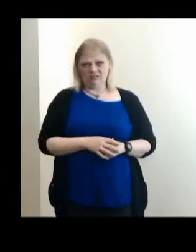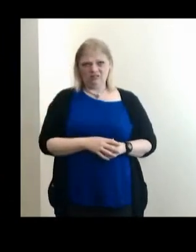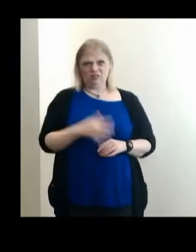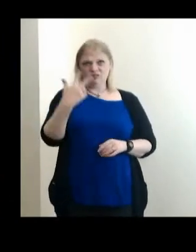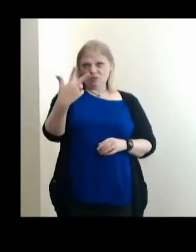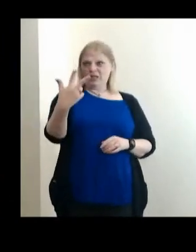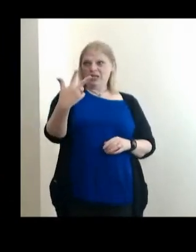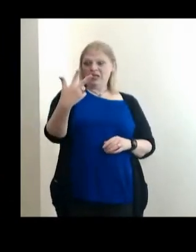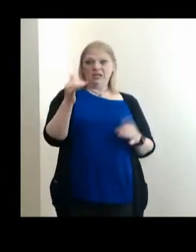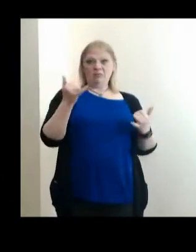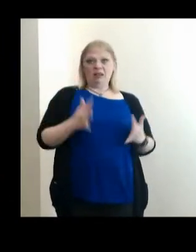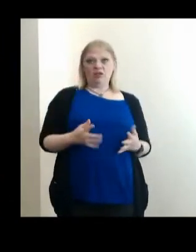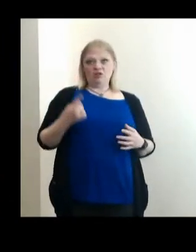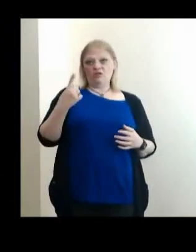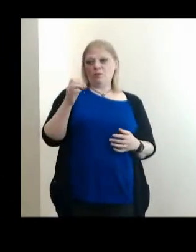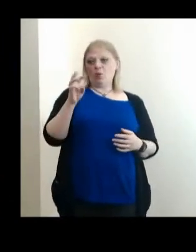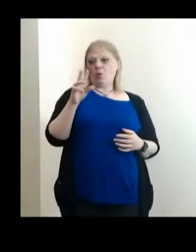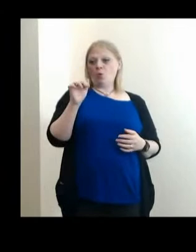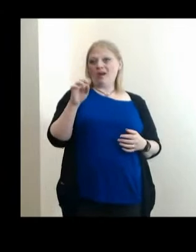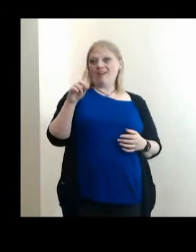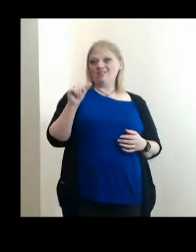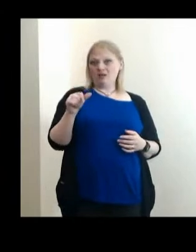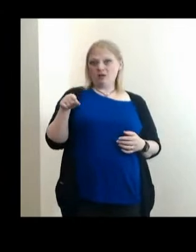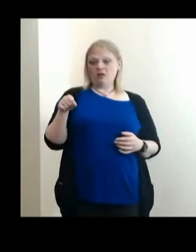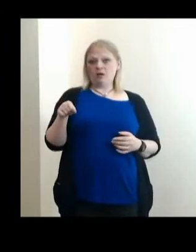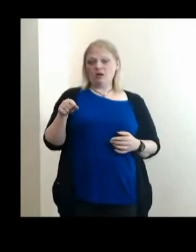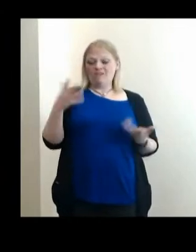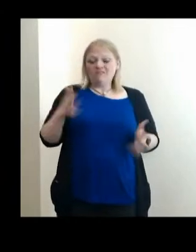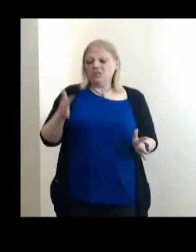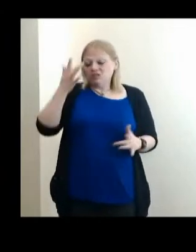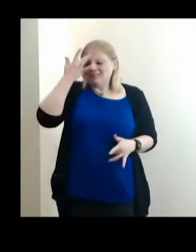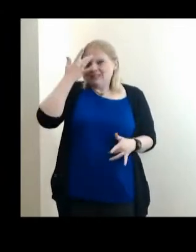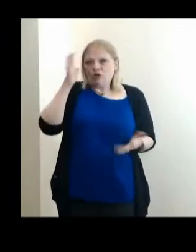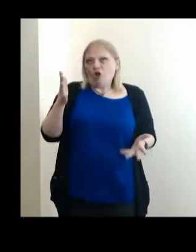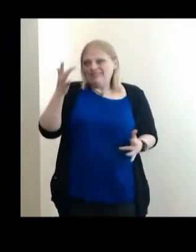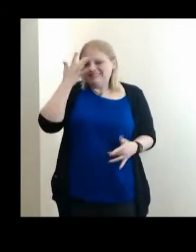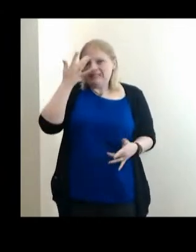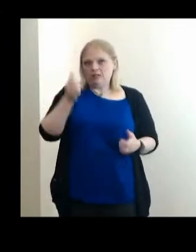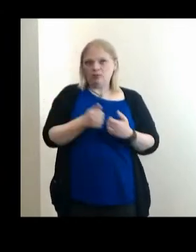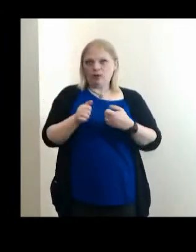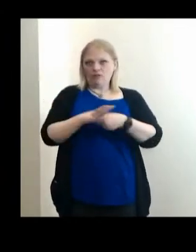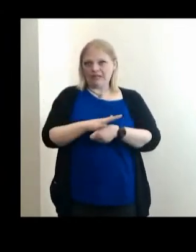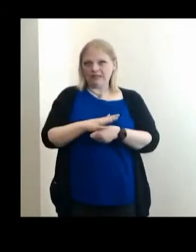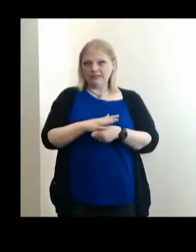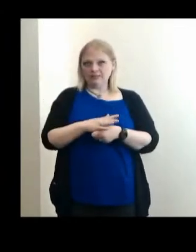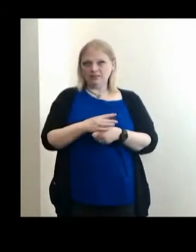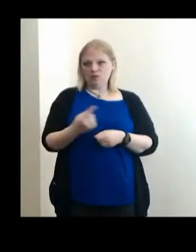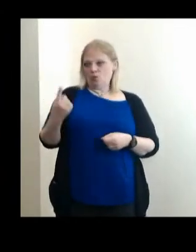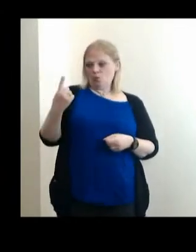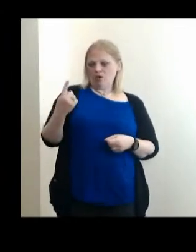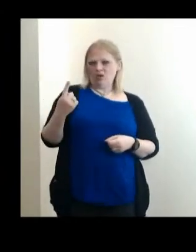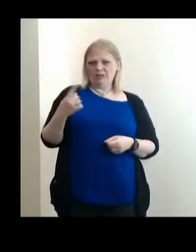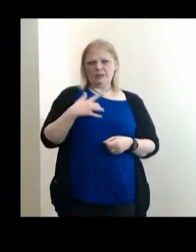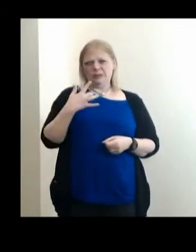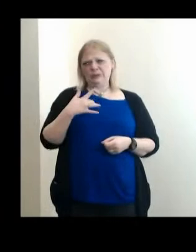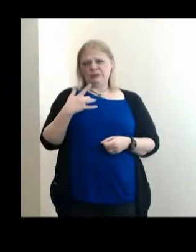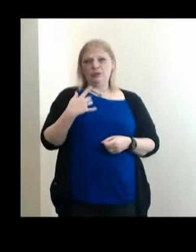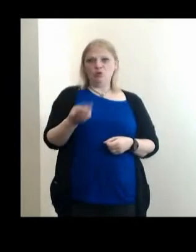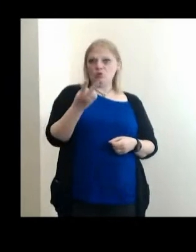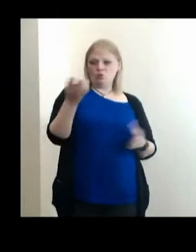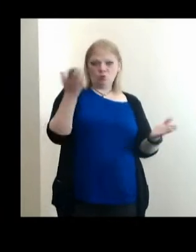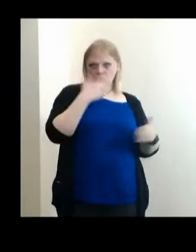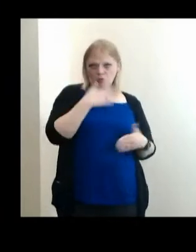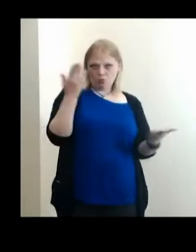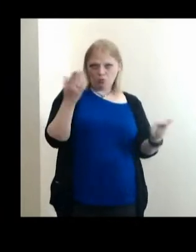3 players from Gowanda who were sick with COVID-19. 1 was symptomatic, 2 were asymptomatic, but they